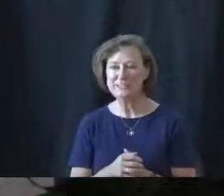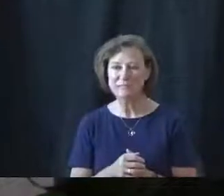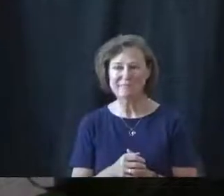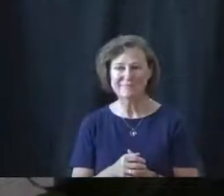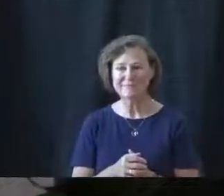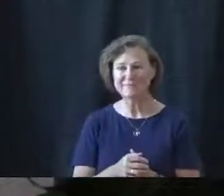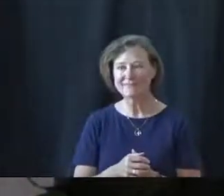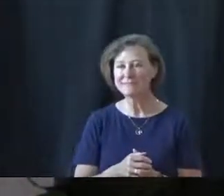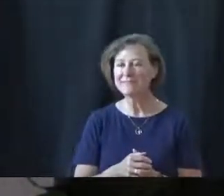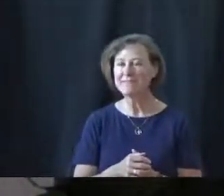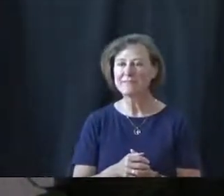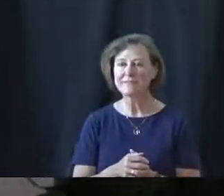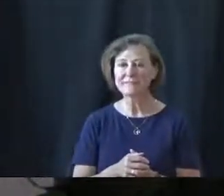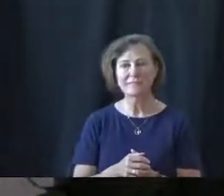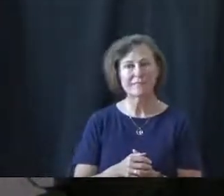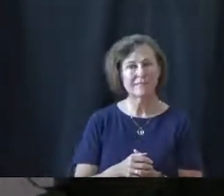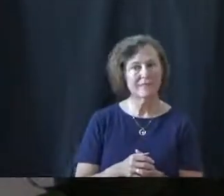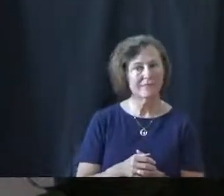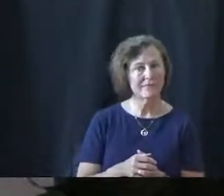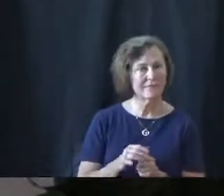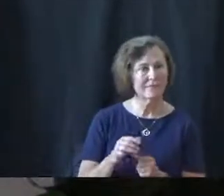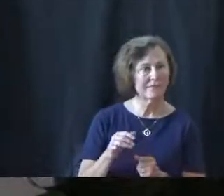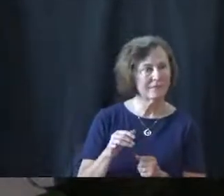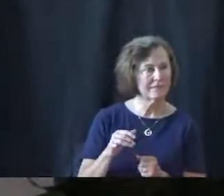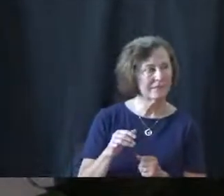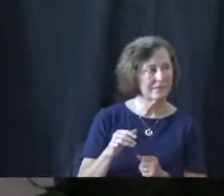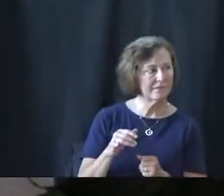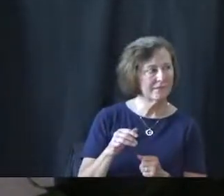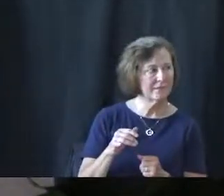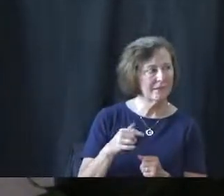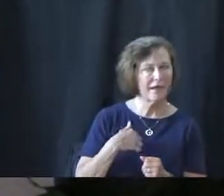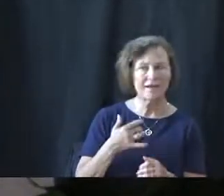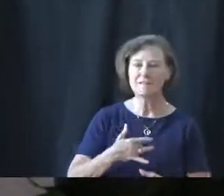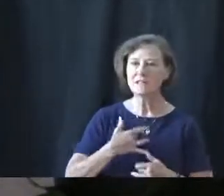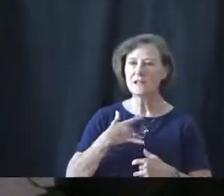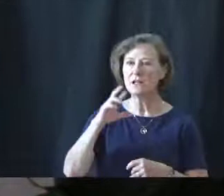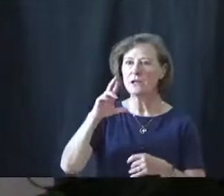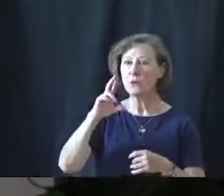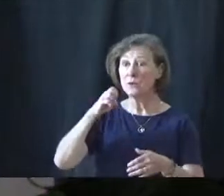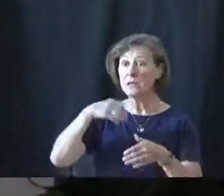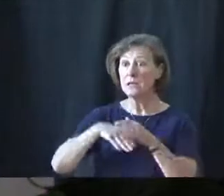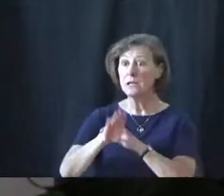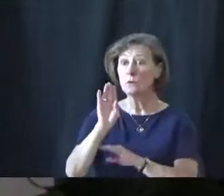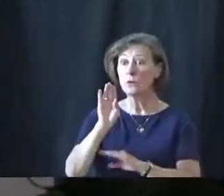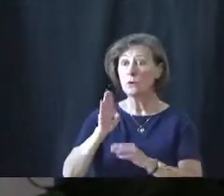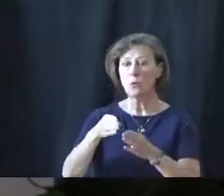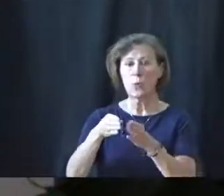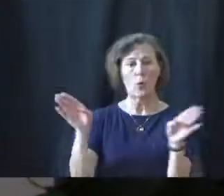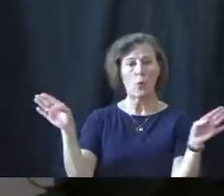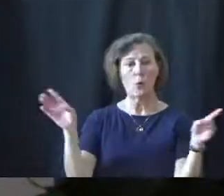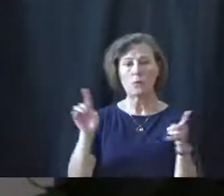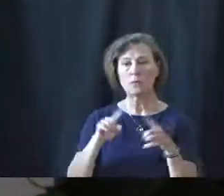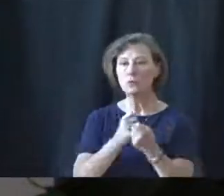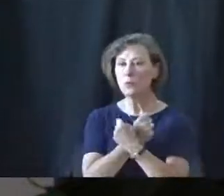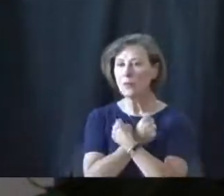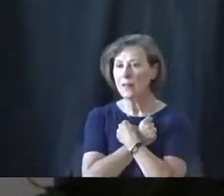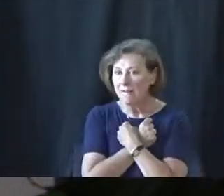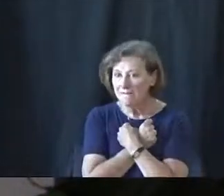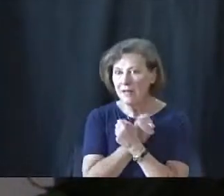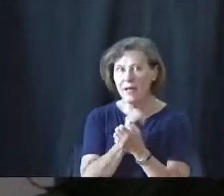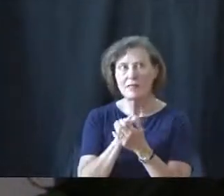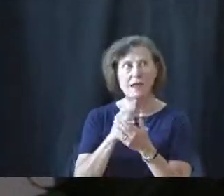Like the White Lotus, I feel a rebirth, an openness to the love that is all around